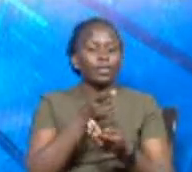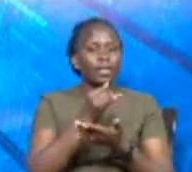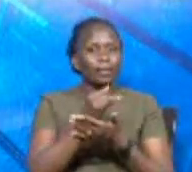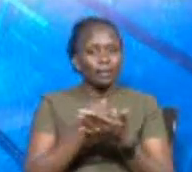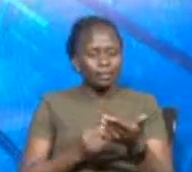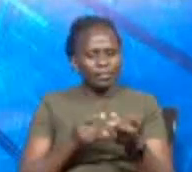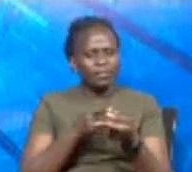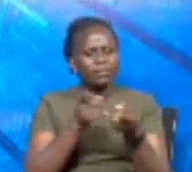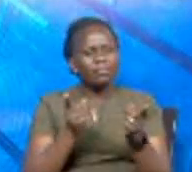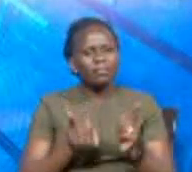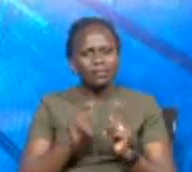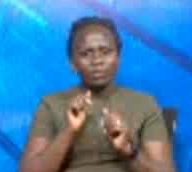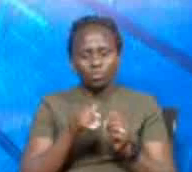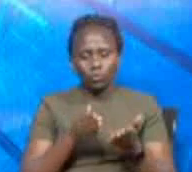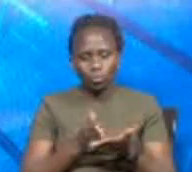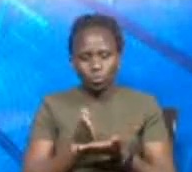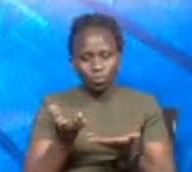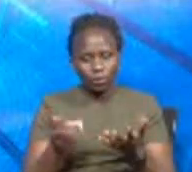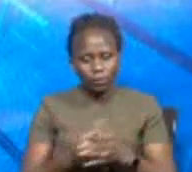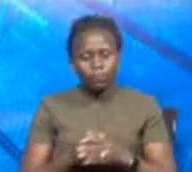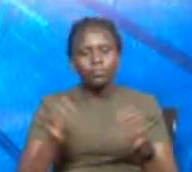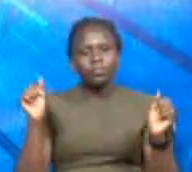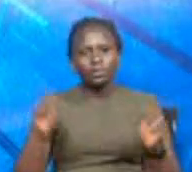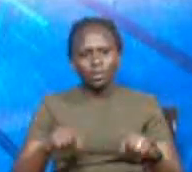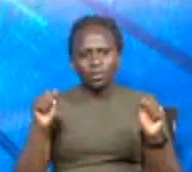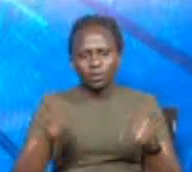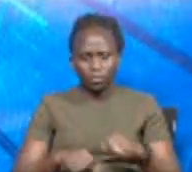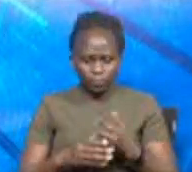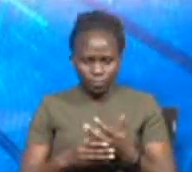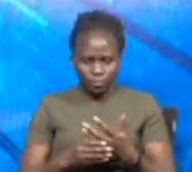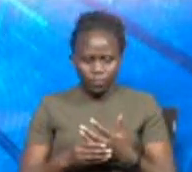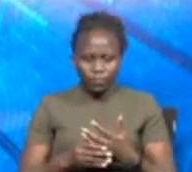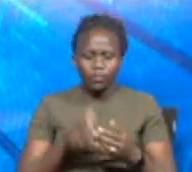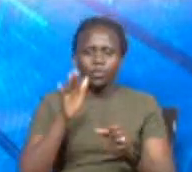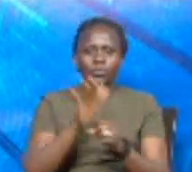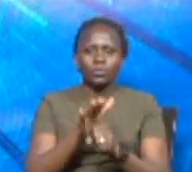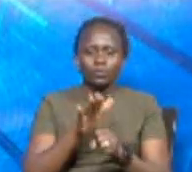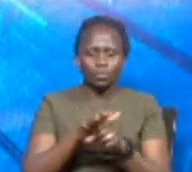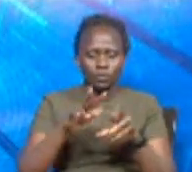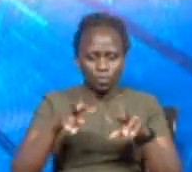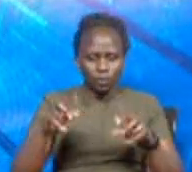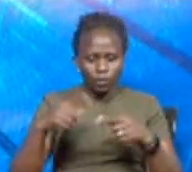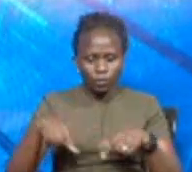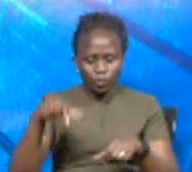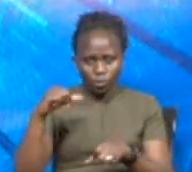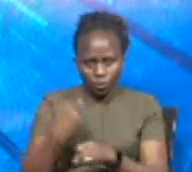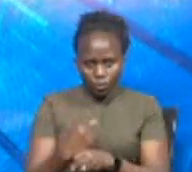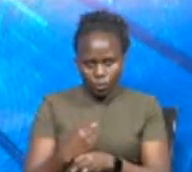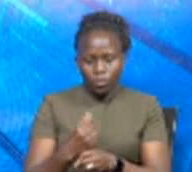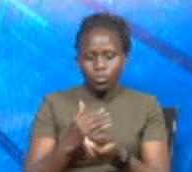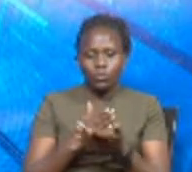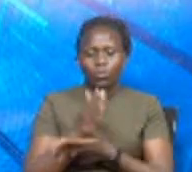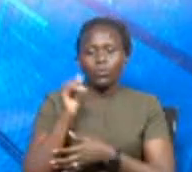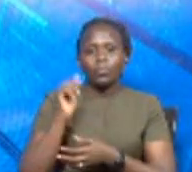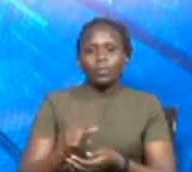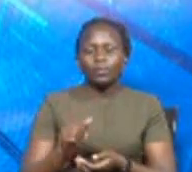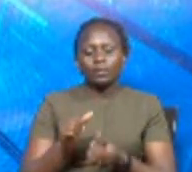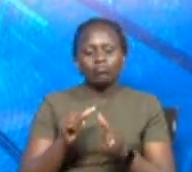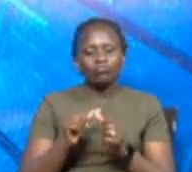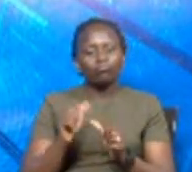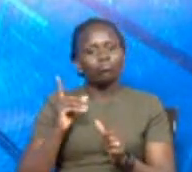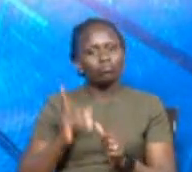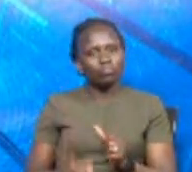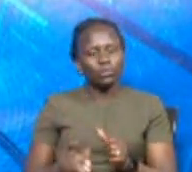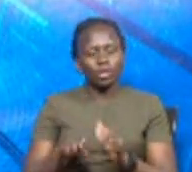encountered with from where you sit? Exactly. So most of the research that we do, it is multidisciplinary. We have